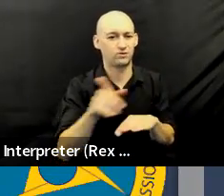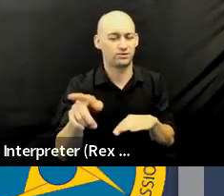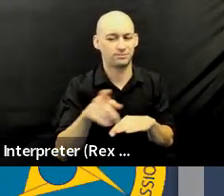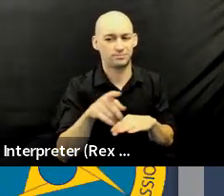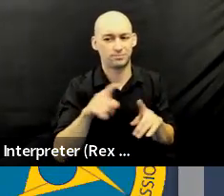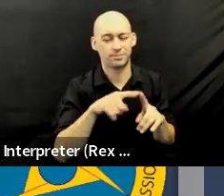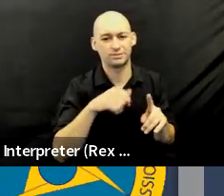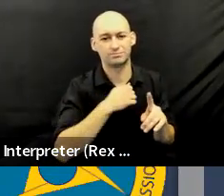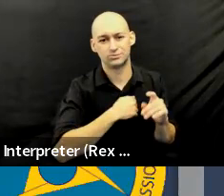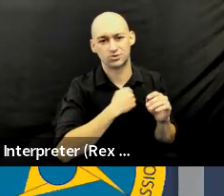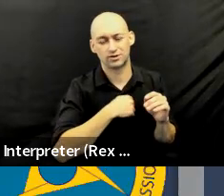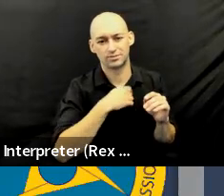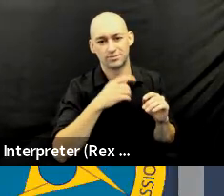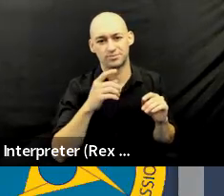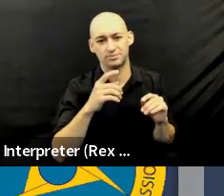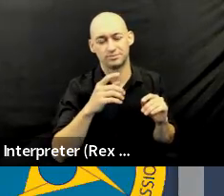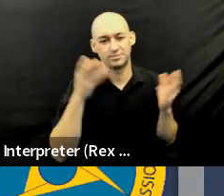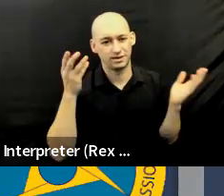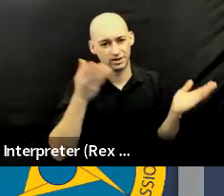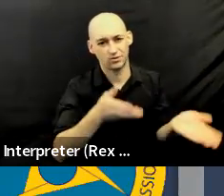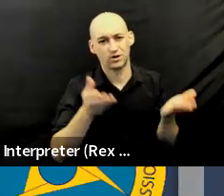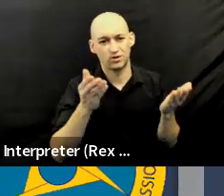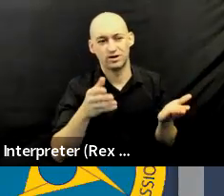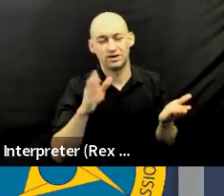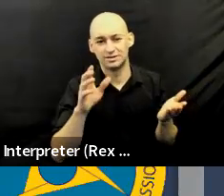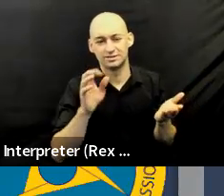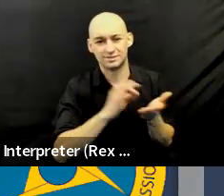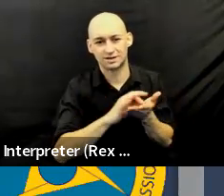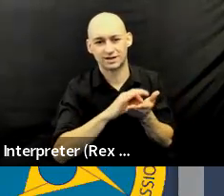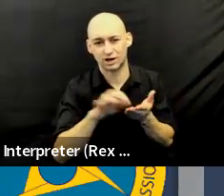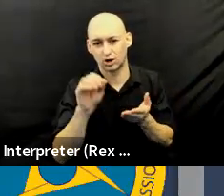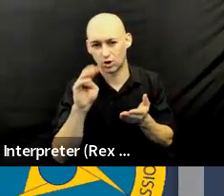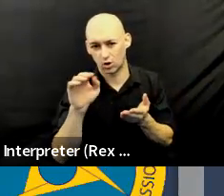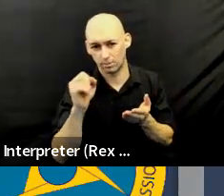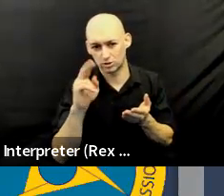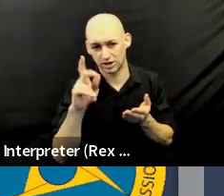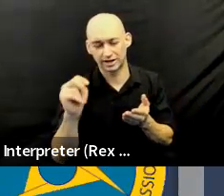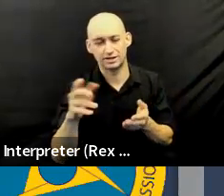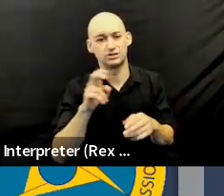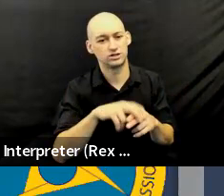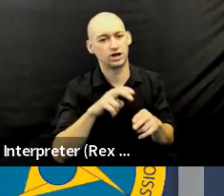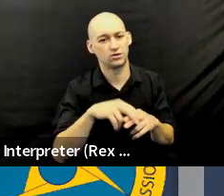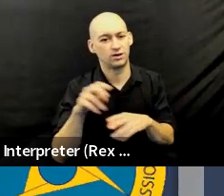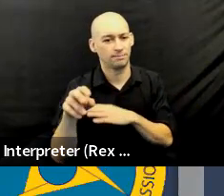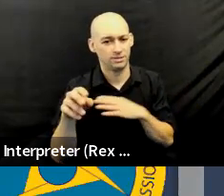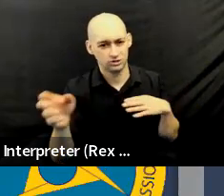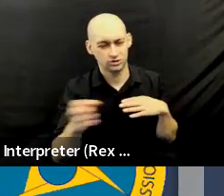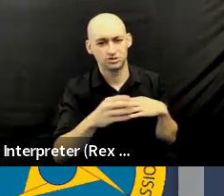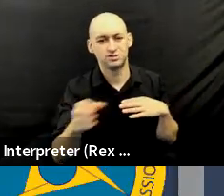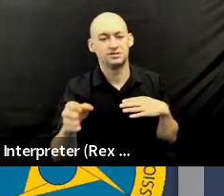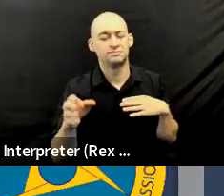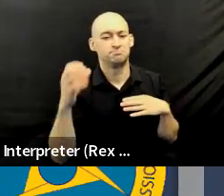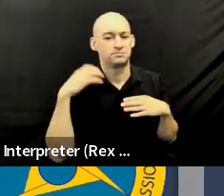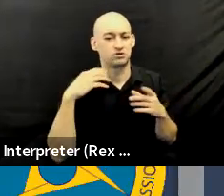but here we go. Secretary almost shocking. Yeah. So, Chair, Commissioners, Executive